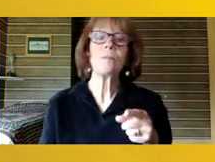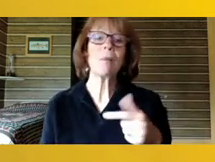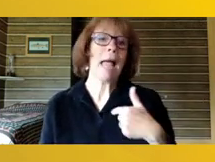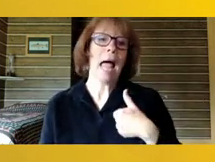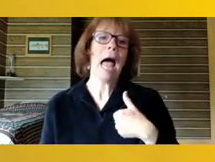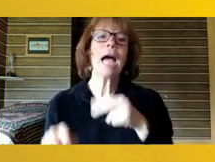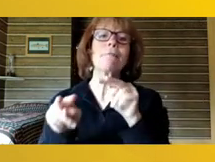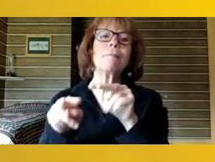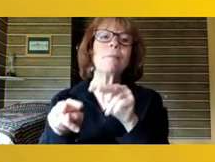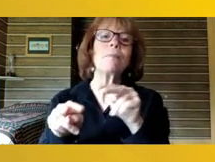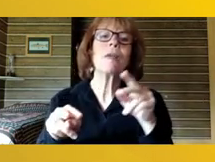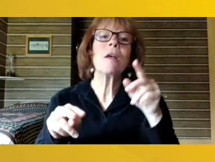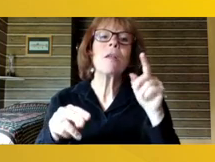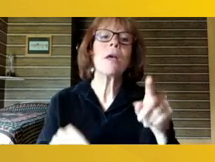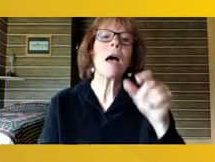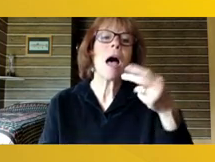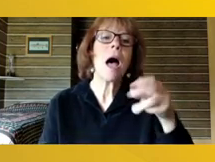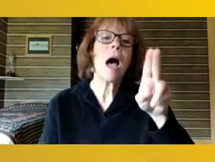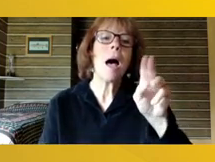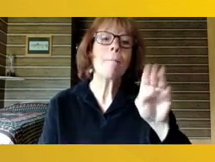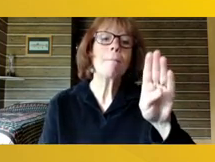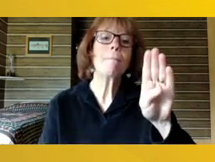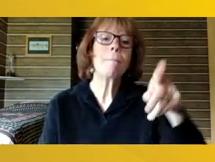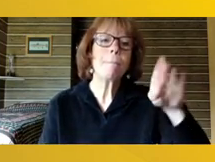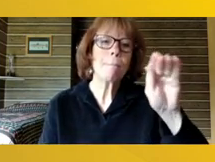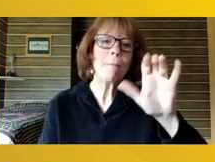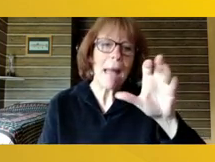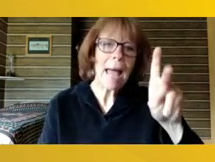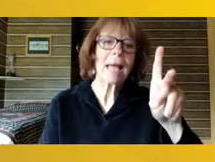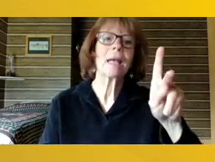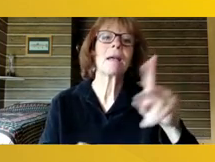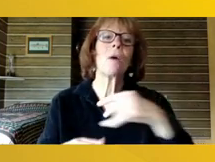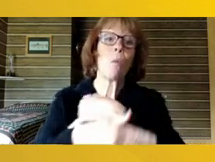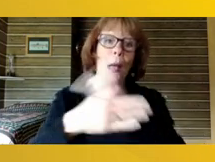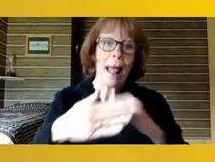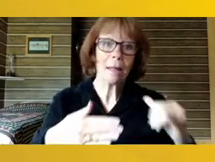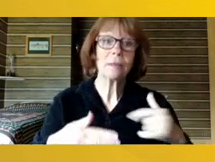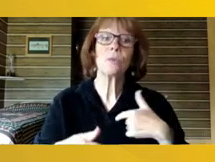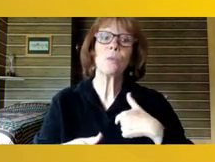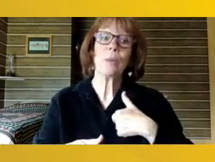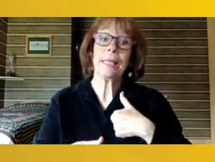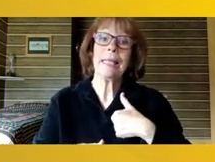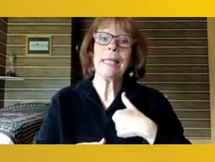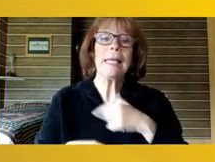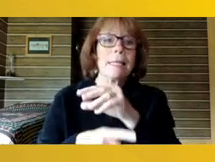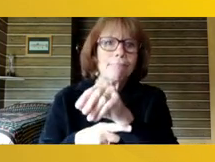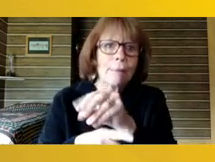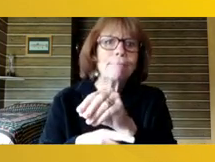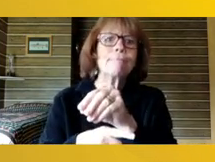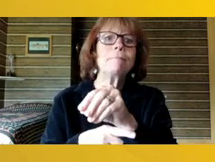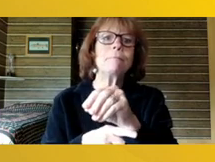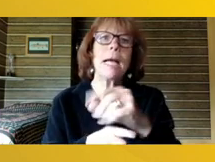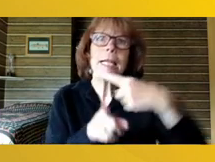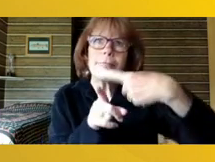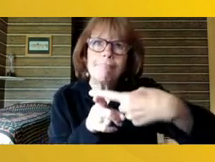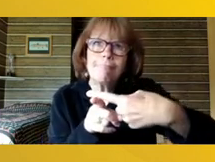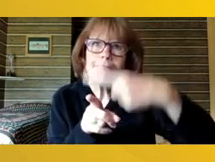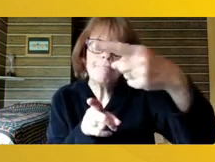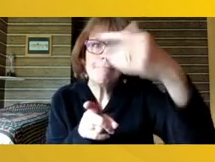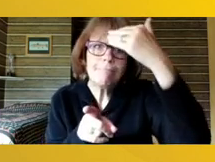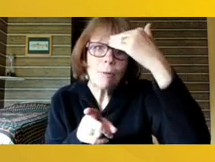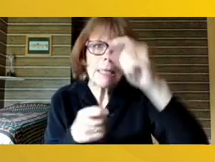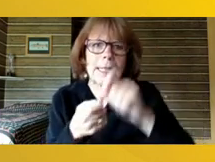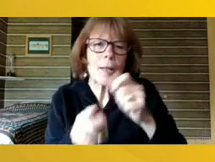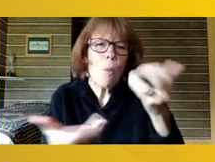Sea humpback whales. And we do this to basically confirm what the species is, but also what